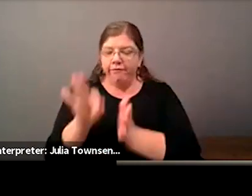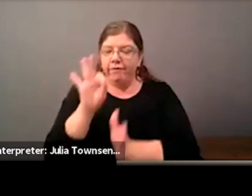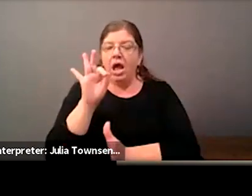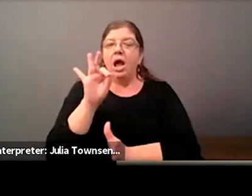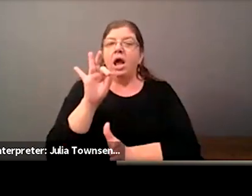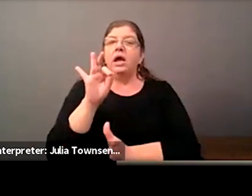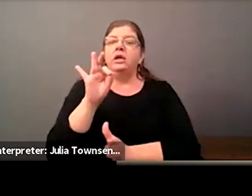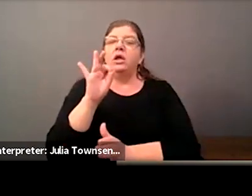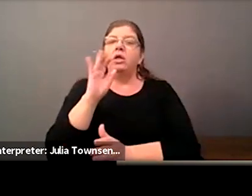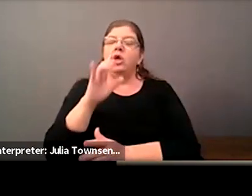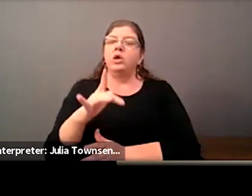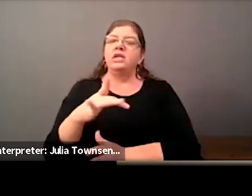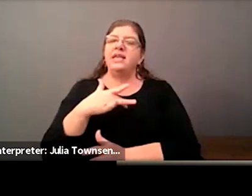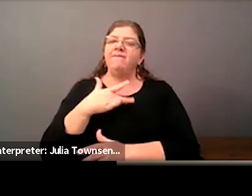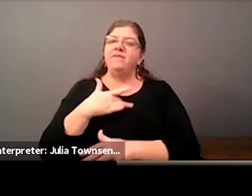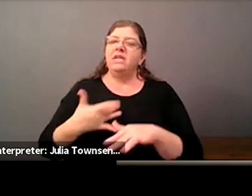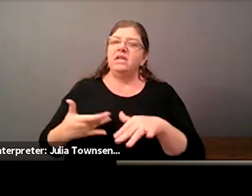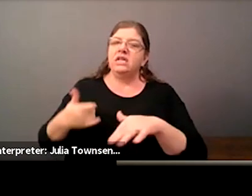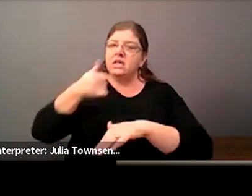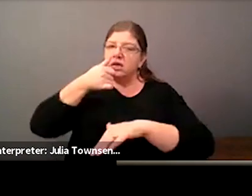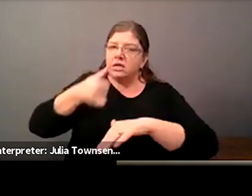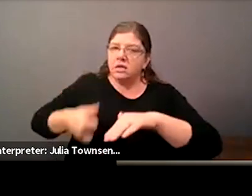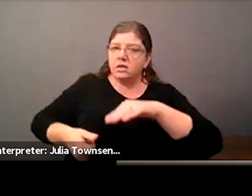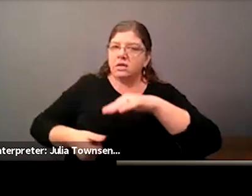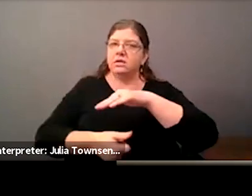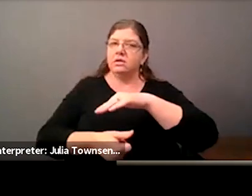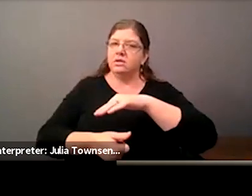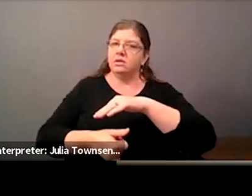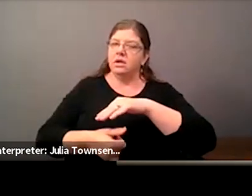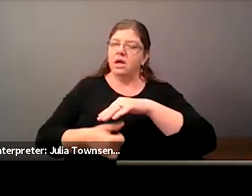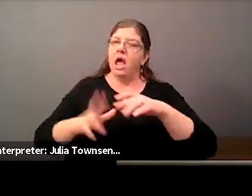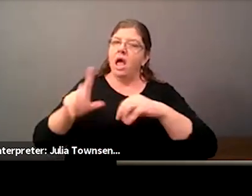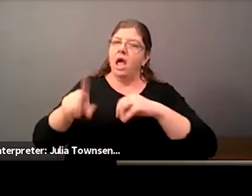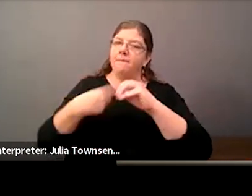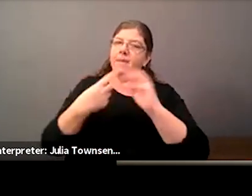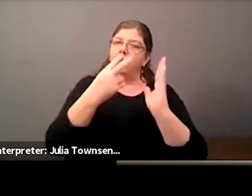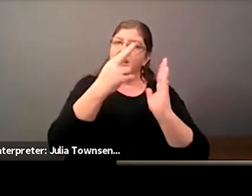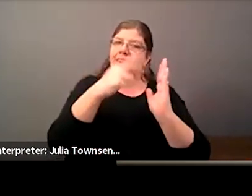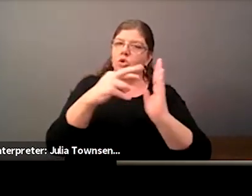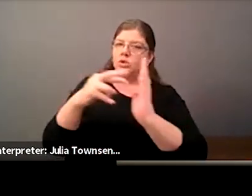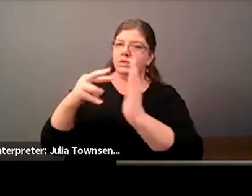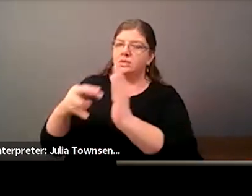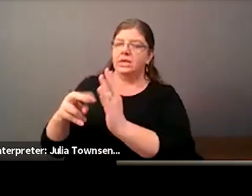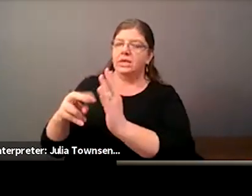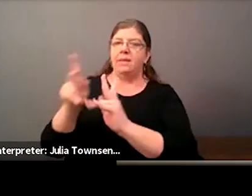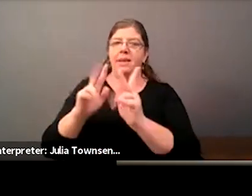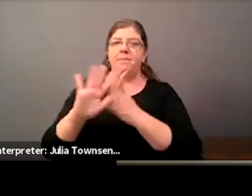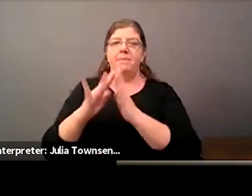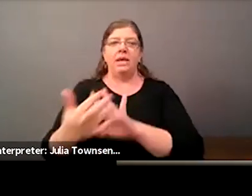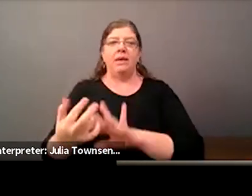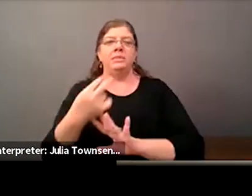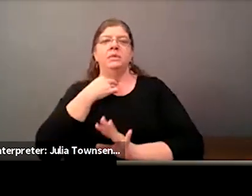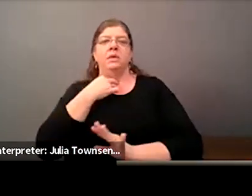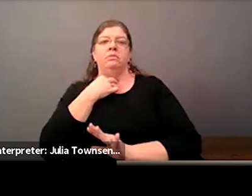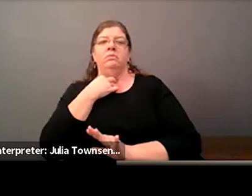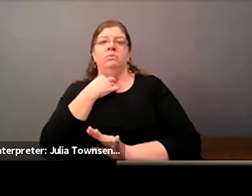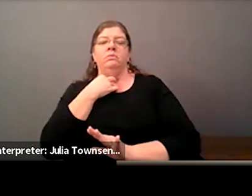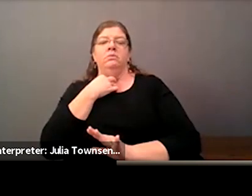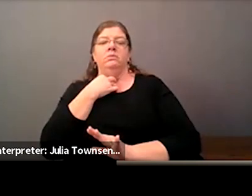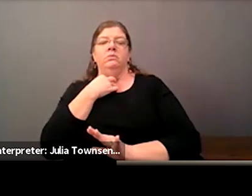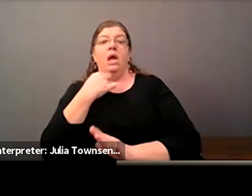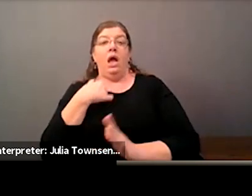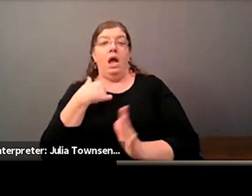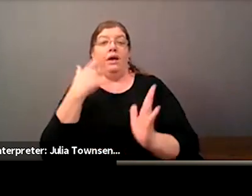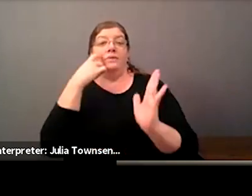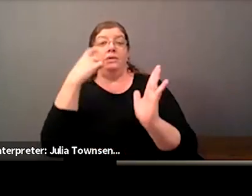undercurrent about literacy that gets people stuck i've discovered